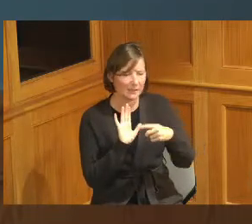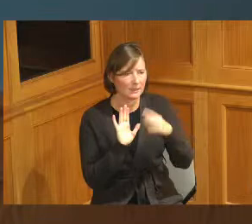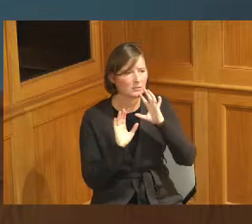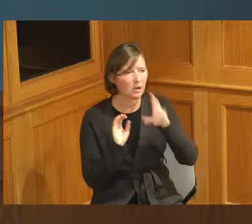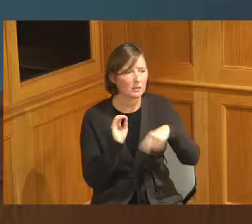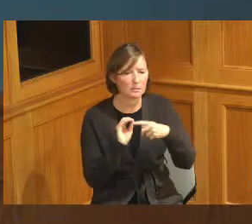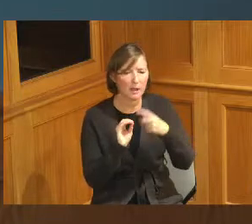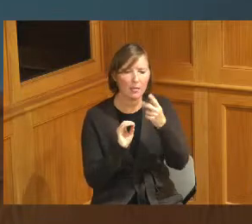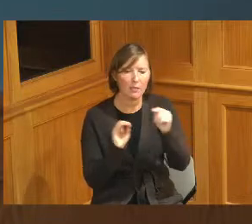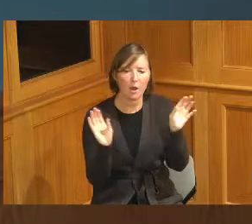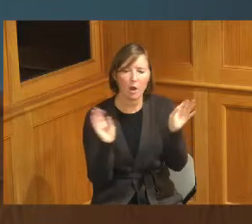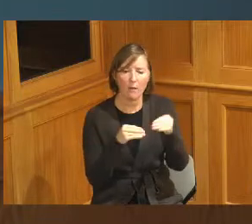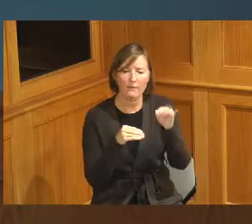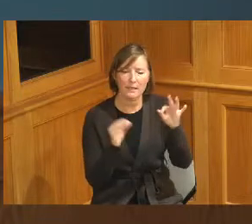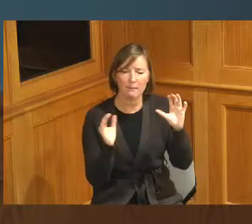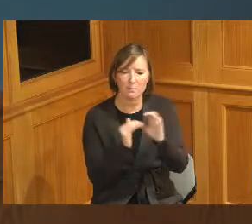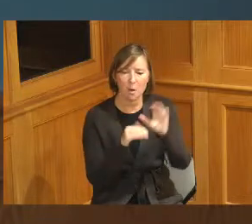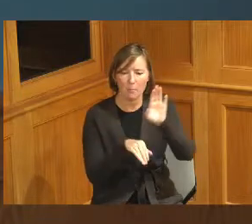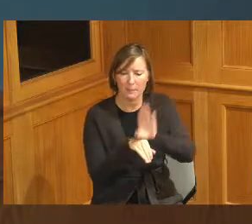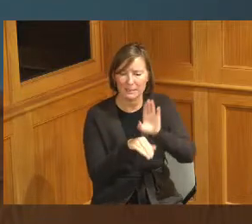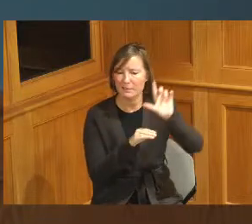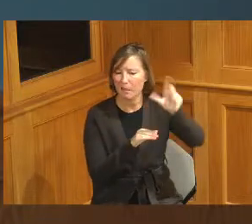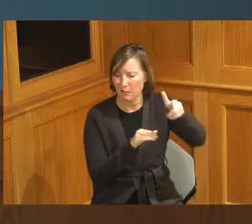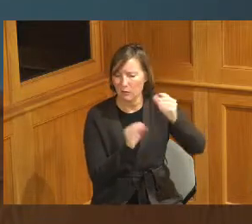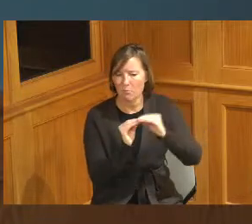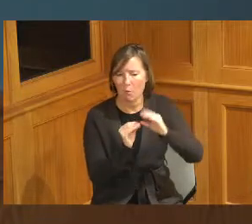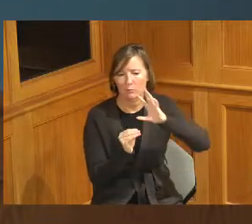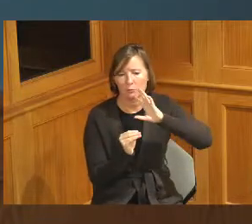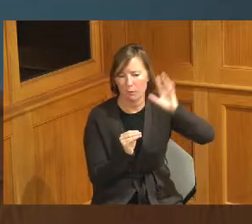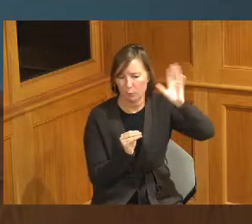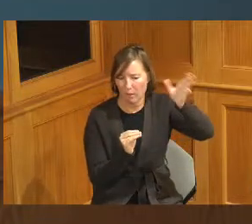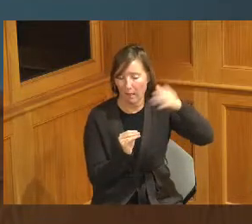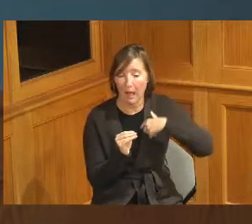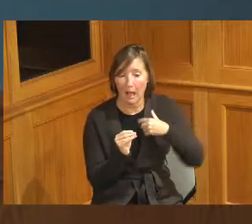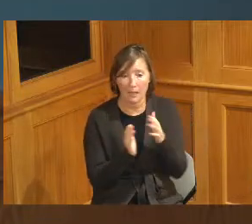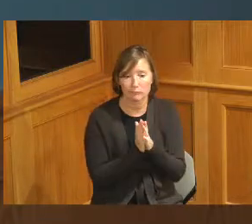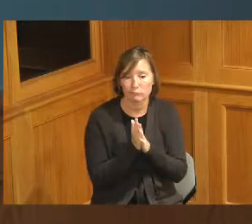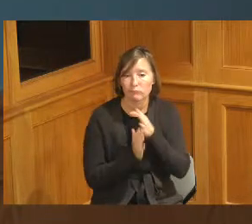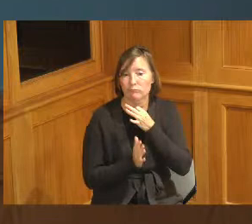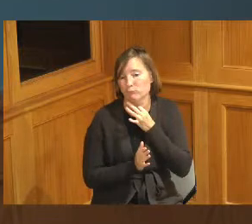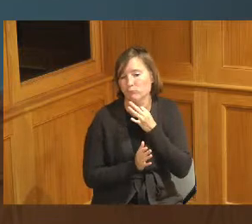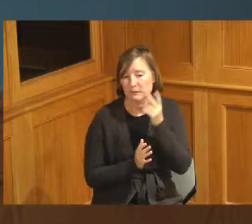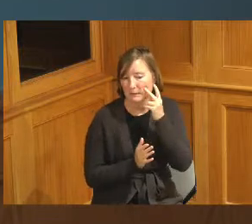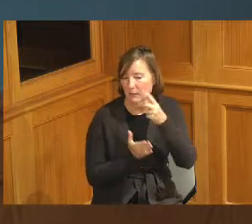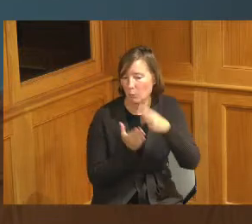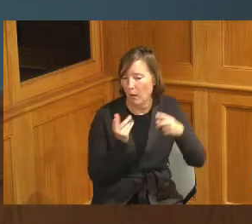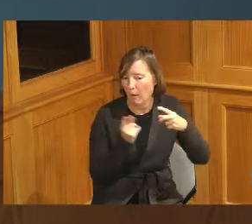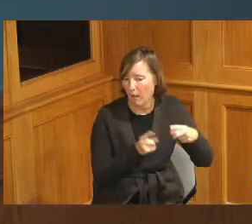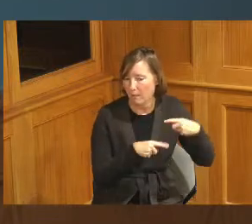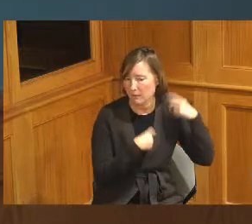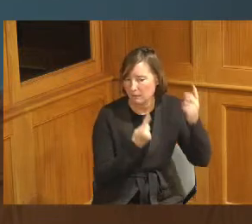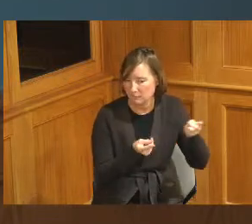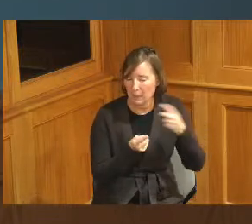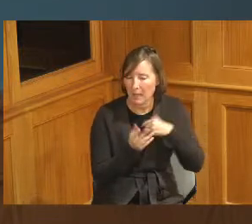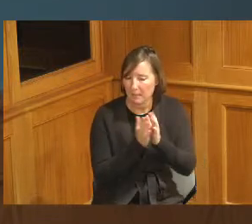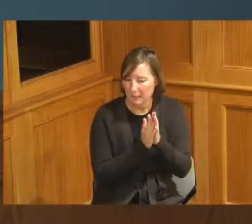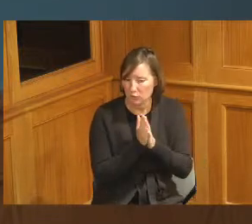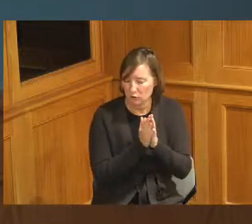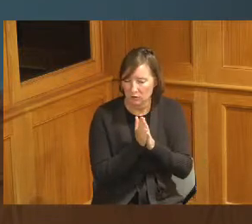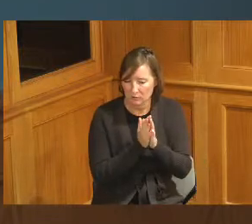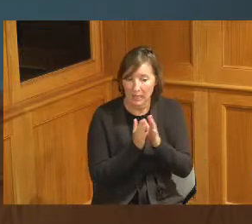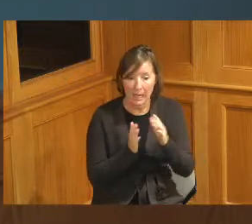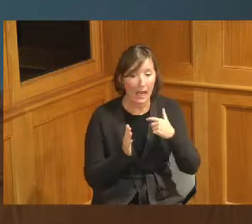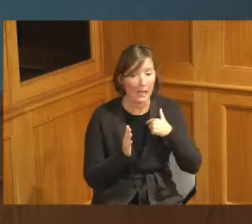of Small Business, which we'll talk about later, I'm anxious to hear what has transpired. I'm